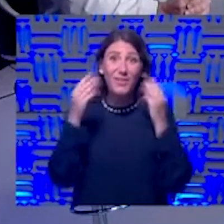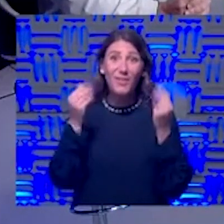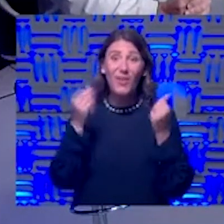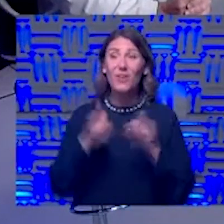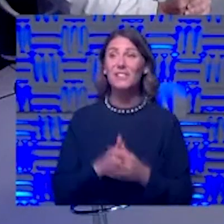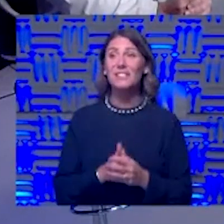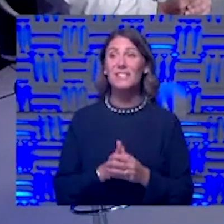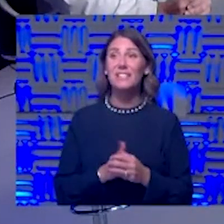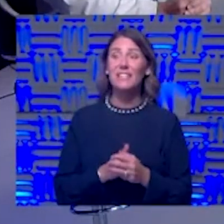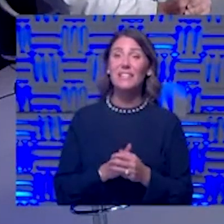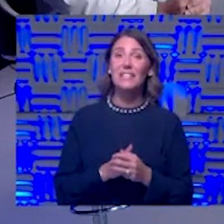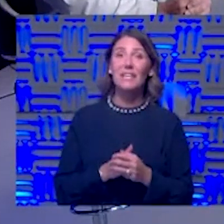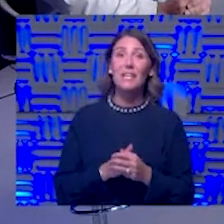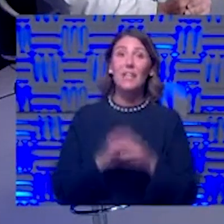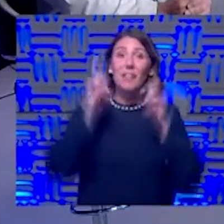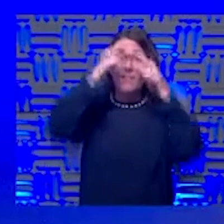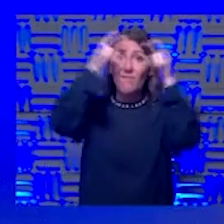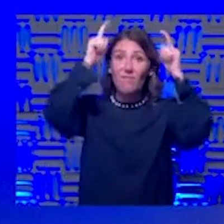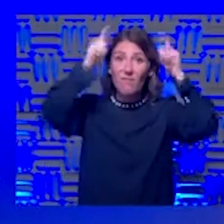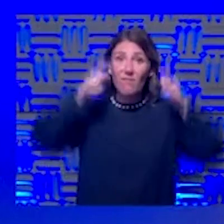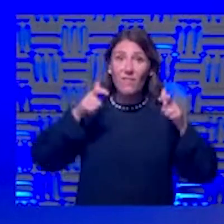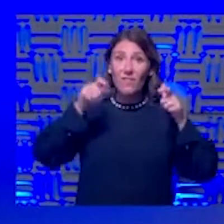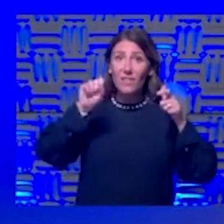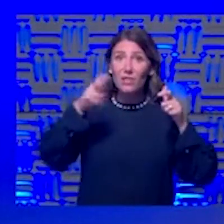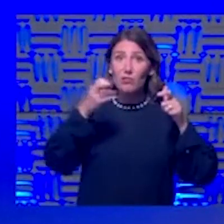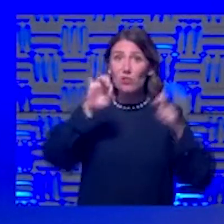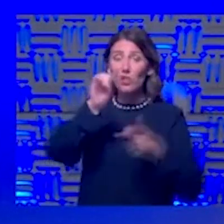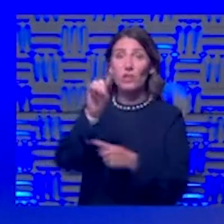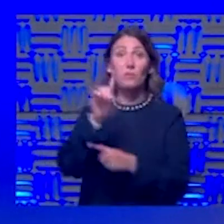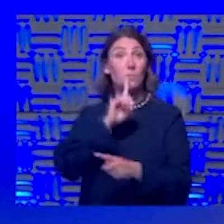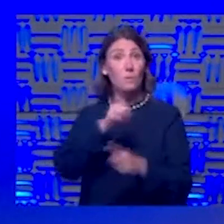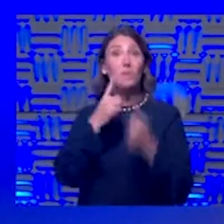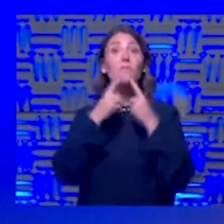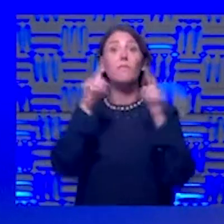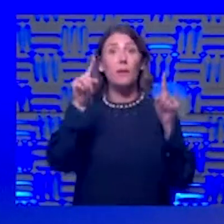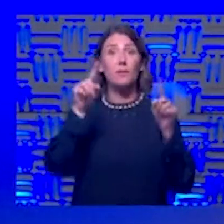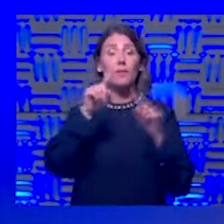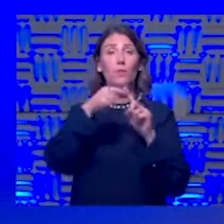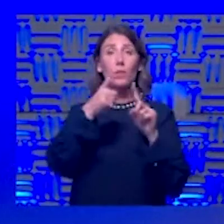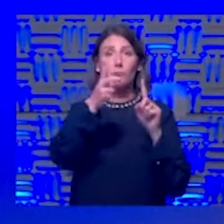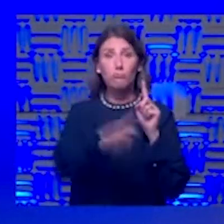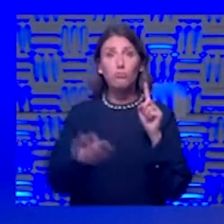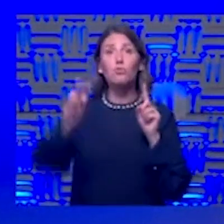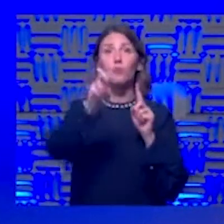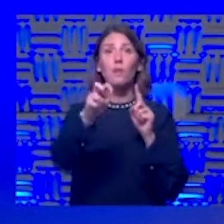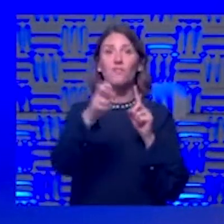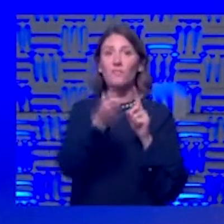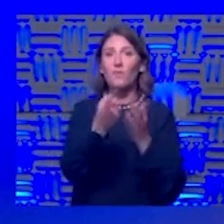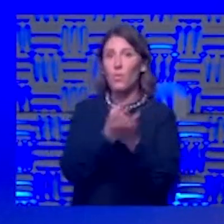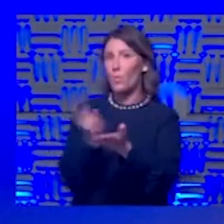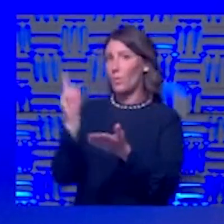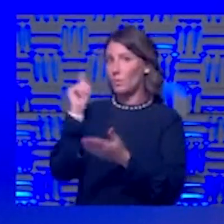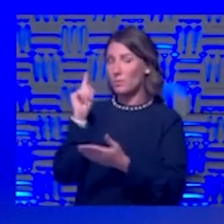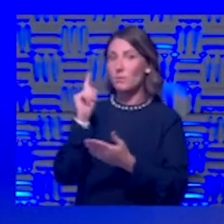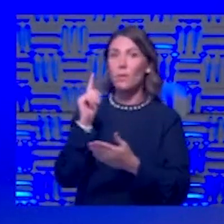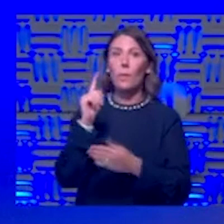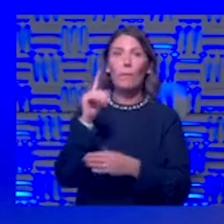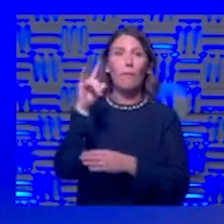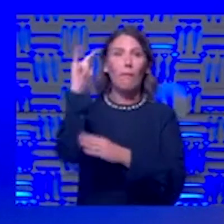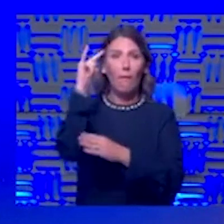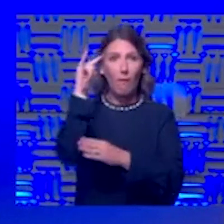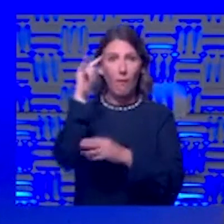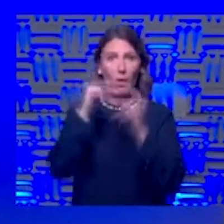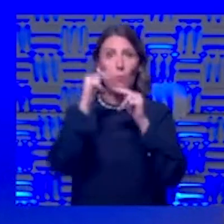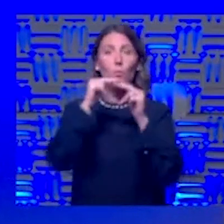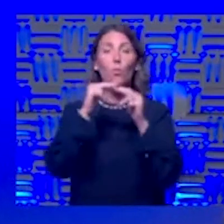I would say I think the face shields are very effective. When I was traveling a few weeks ago in the airport, there was a